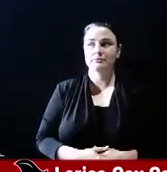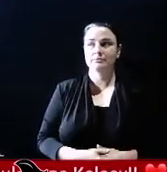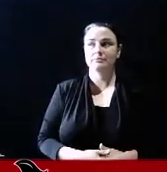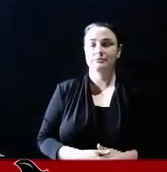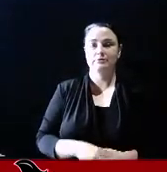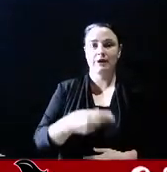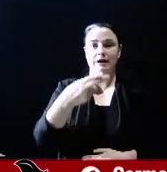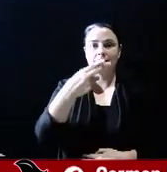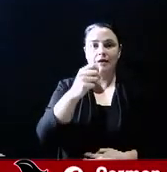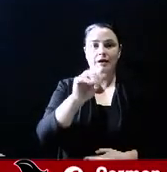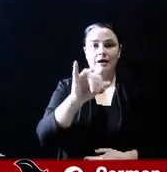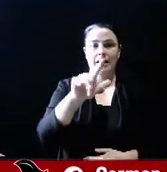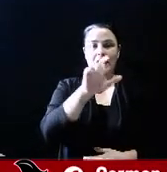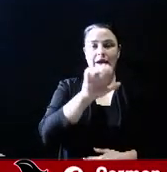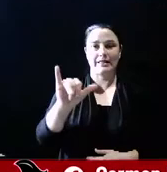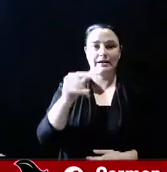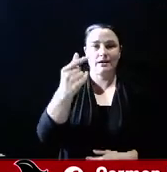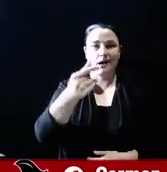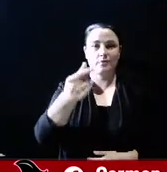Haley Elizabeth Godwin.